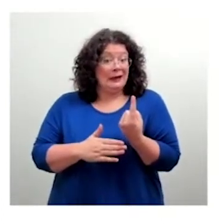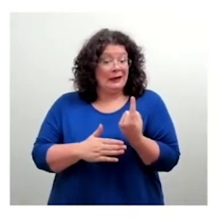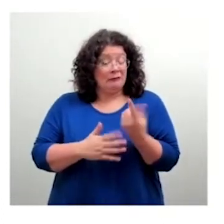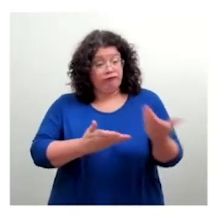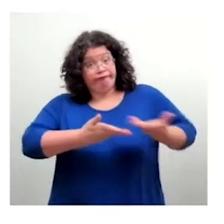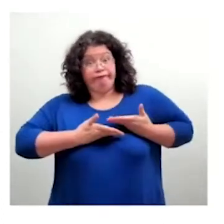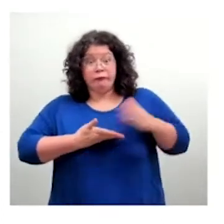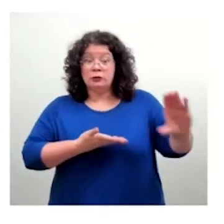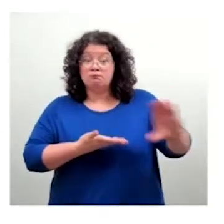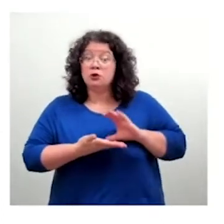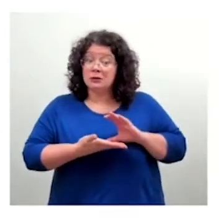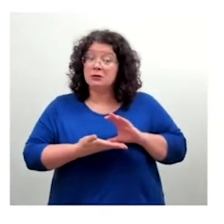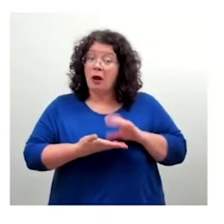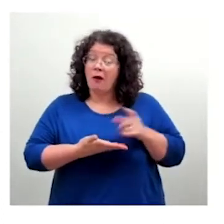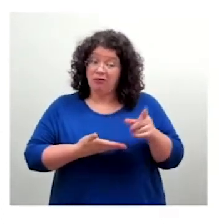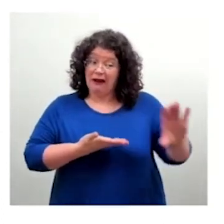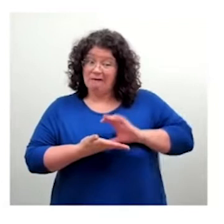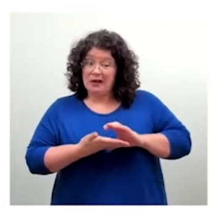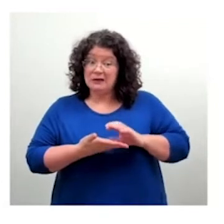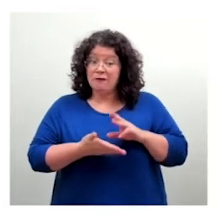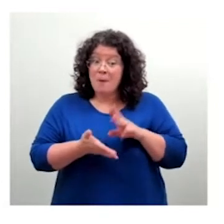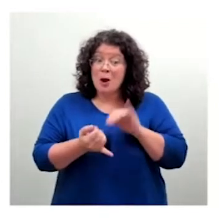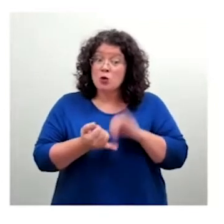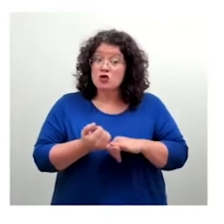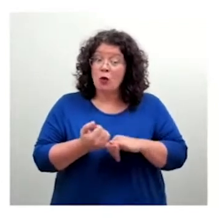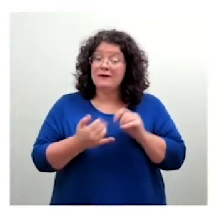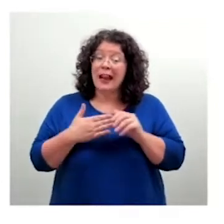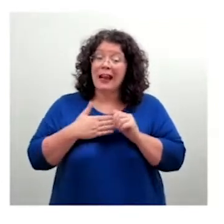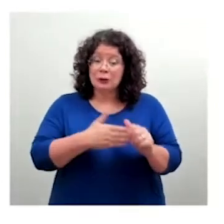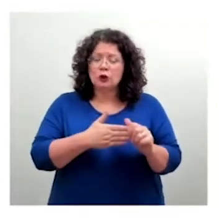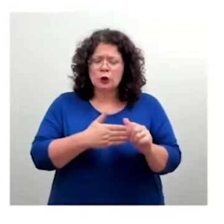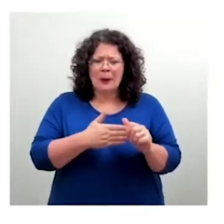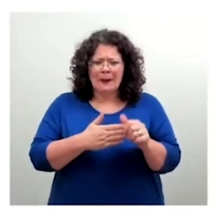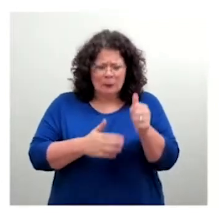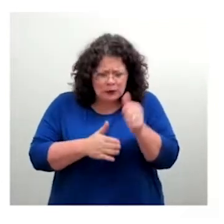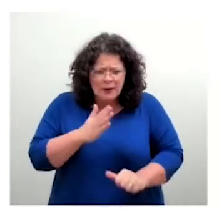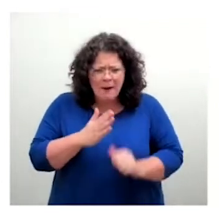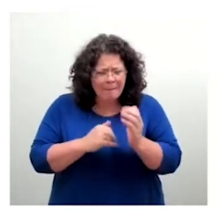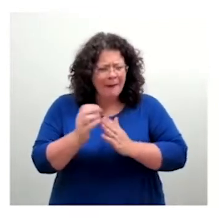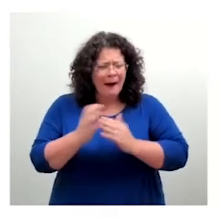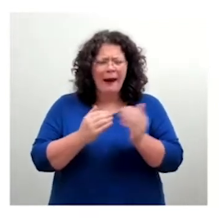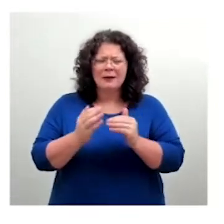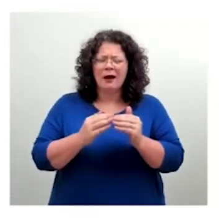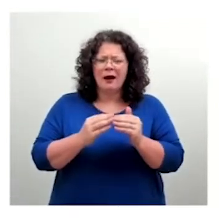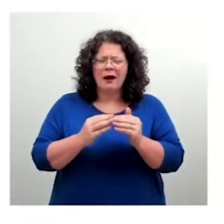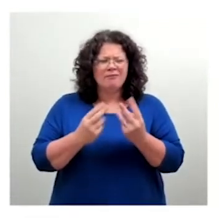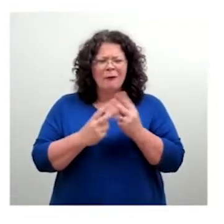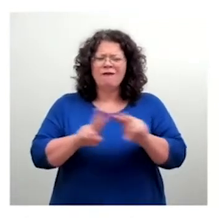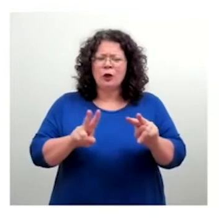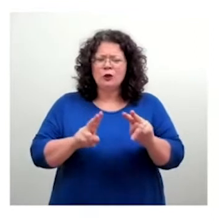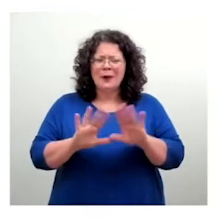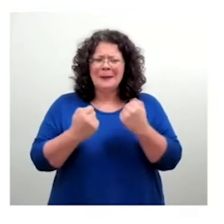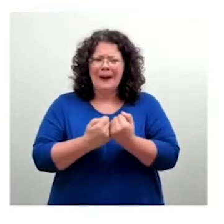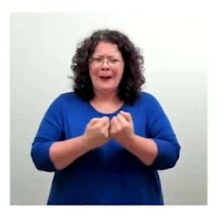of Tesco, Network Rail, Barclays Bank, First Great Western, whole host of organisations that we collaborated with